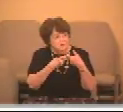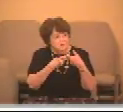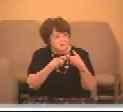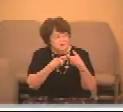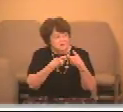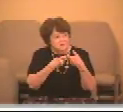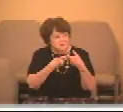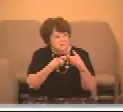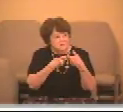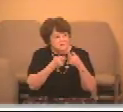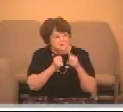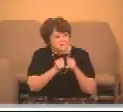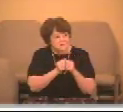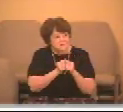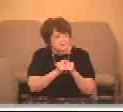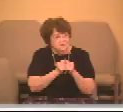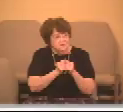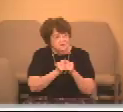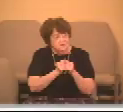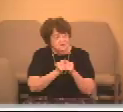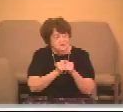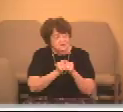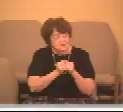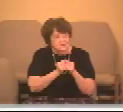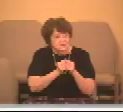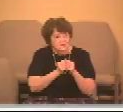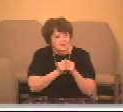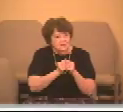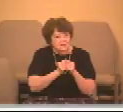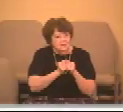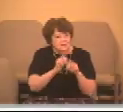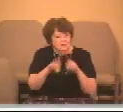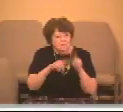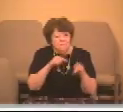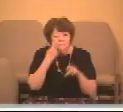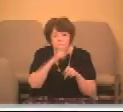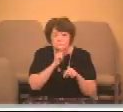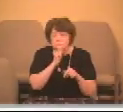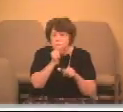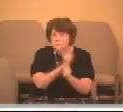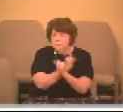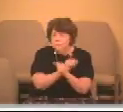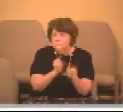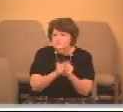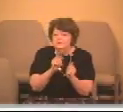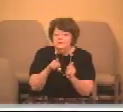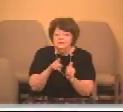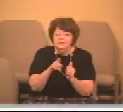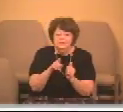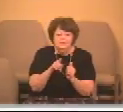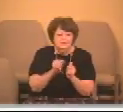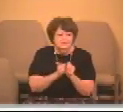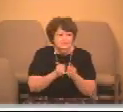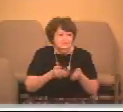And just downright uncooperative folk. Now let me ask